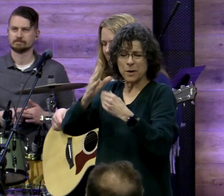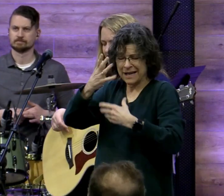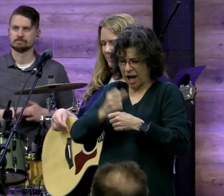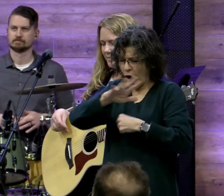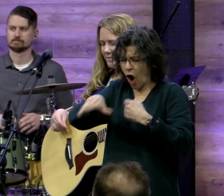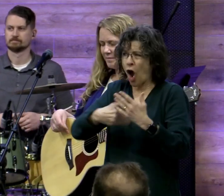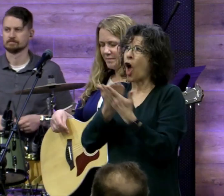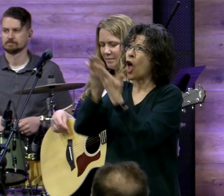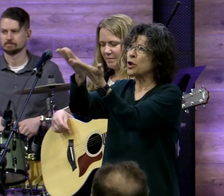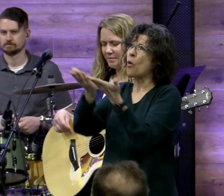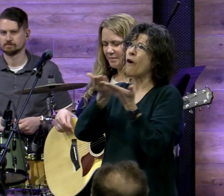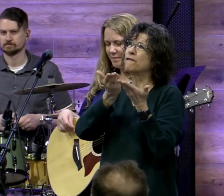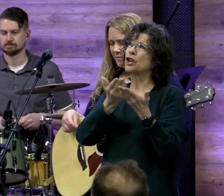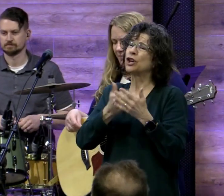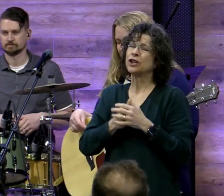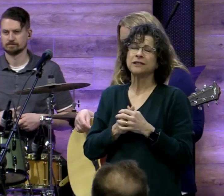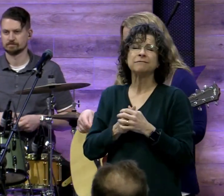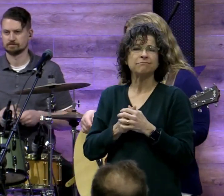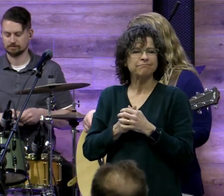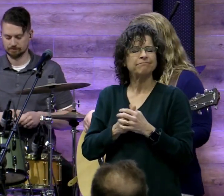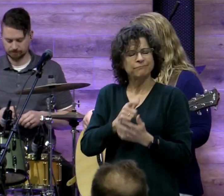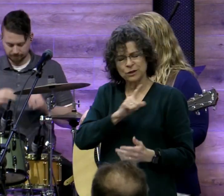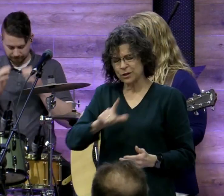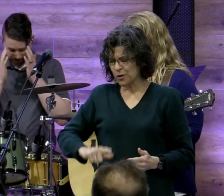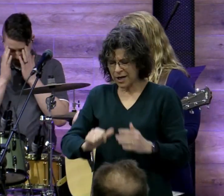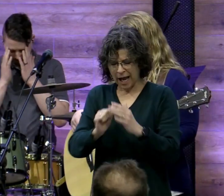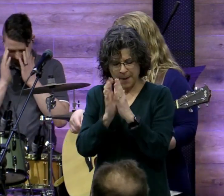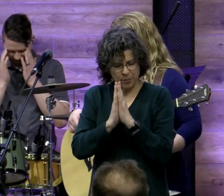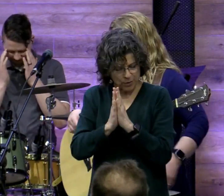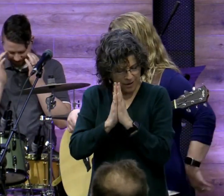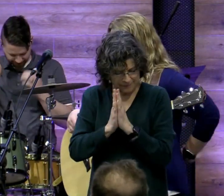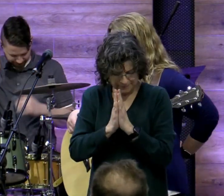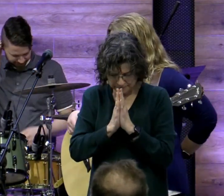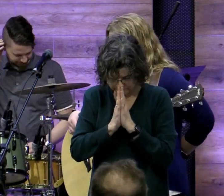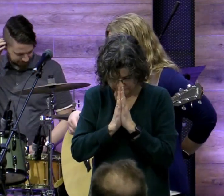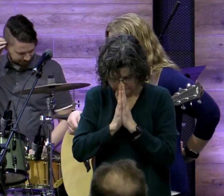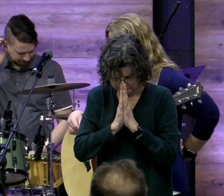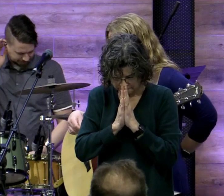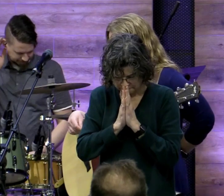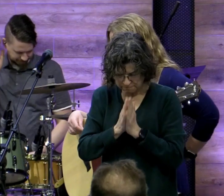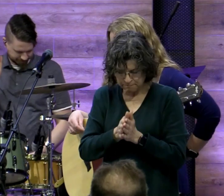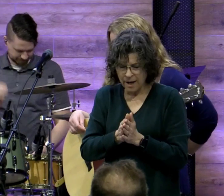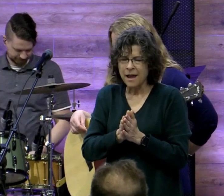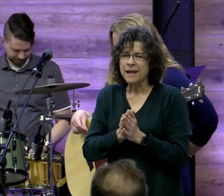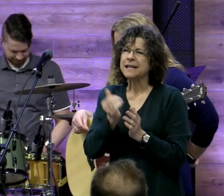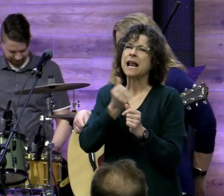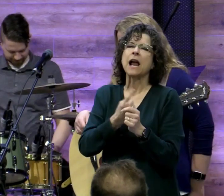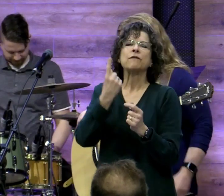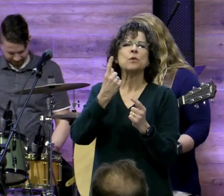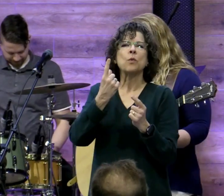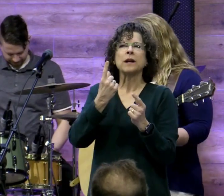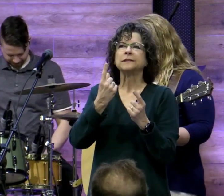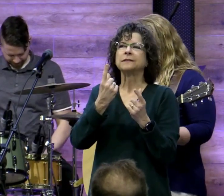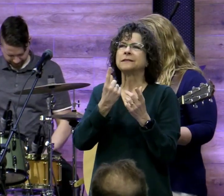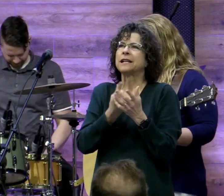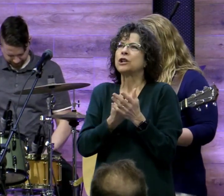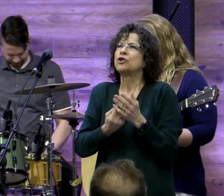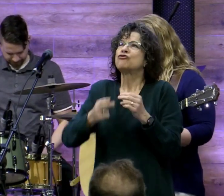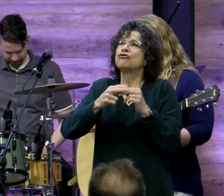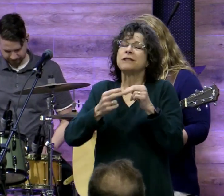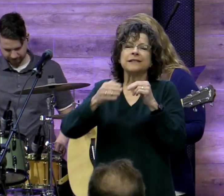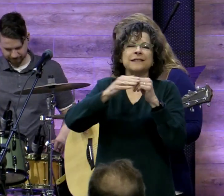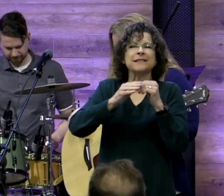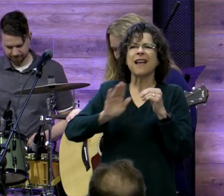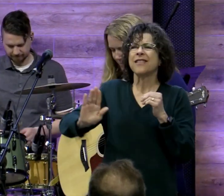Lord, I pray that everyone here would grow in their love for you this morning as